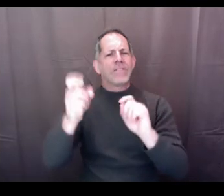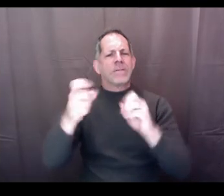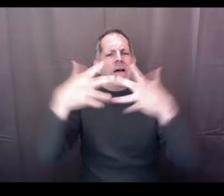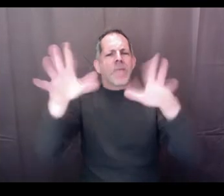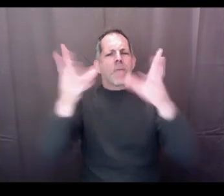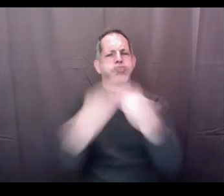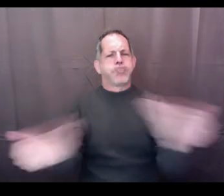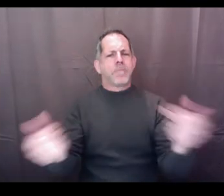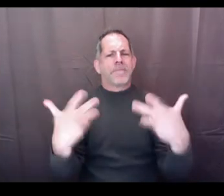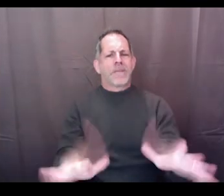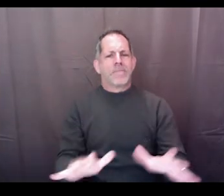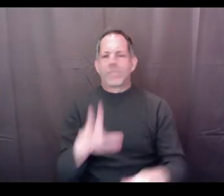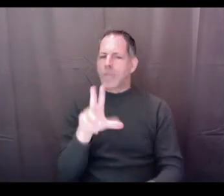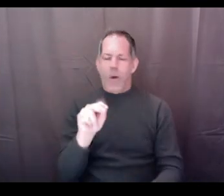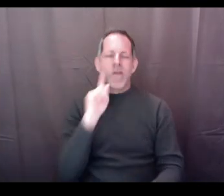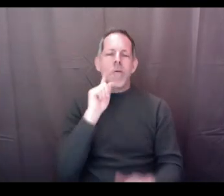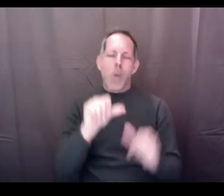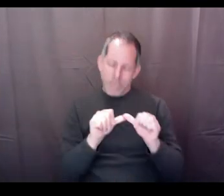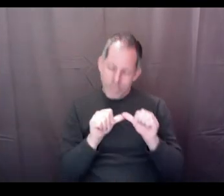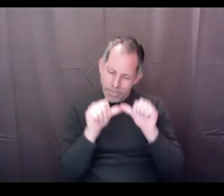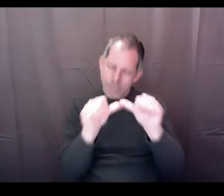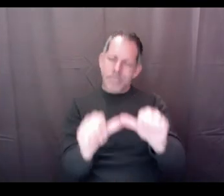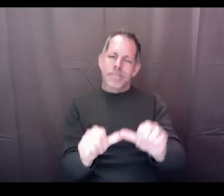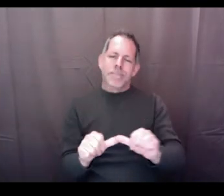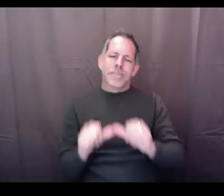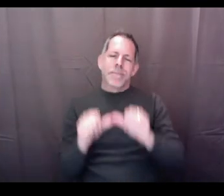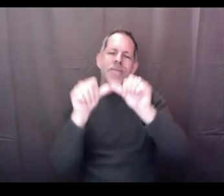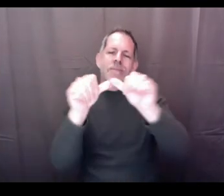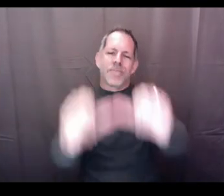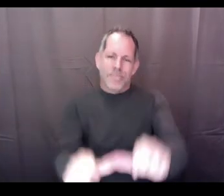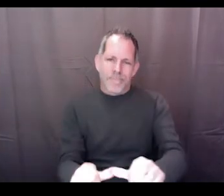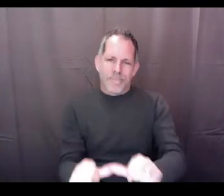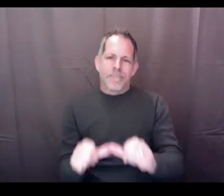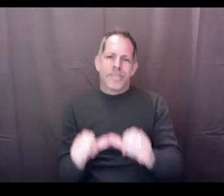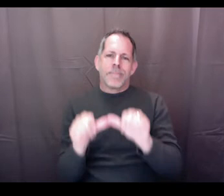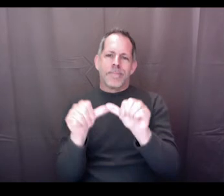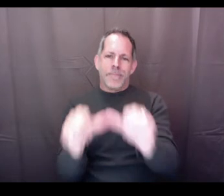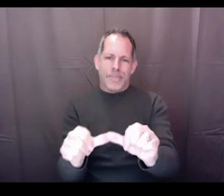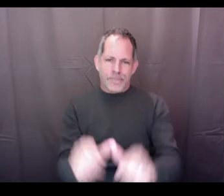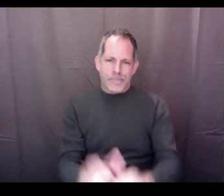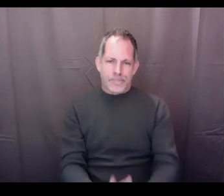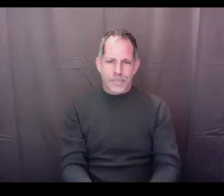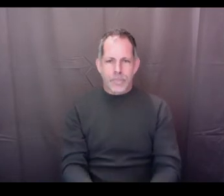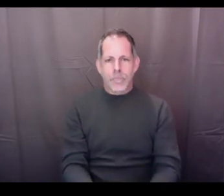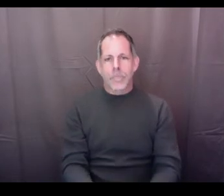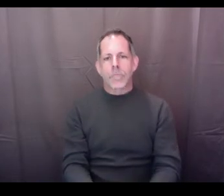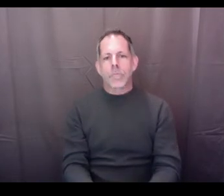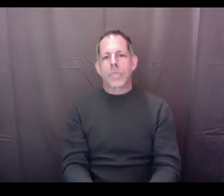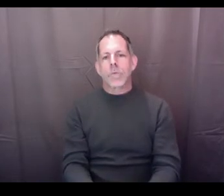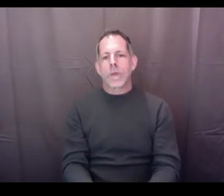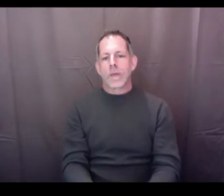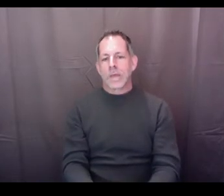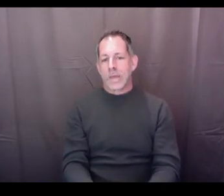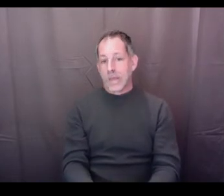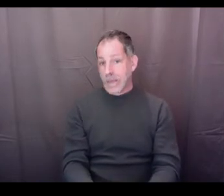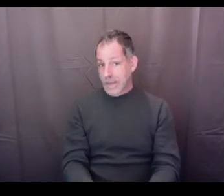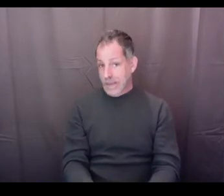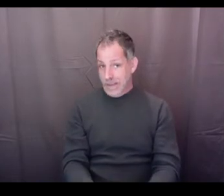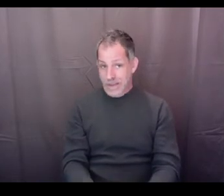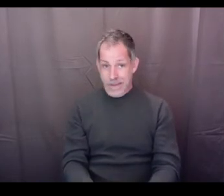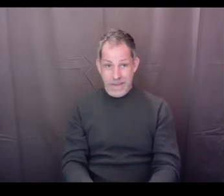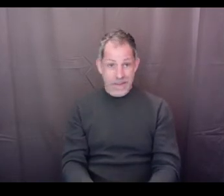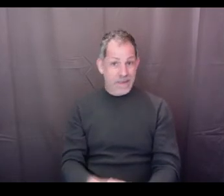flattening the curve at the front end, bringing it down, but we're at a pause here as our world begins to